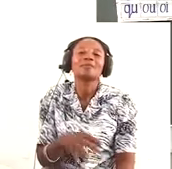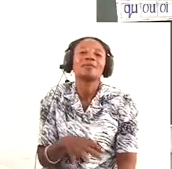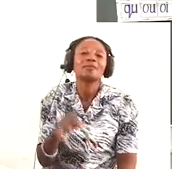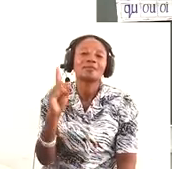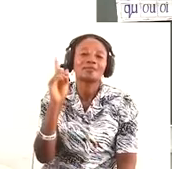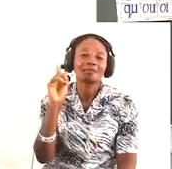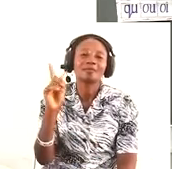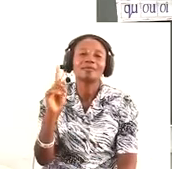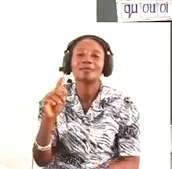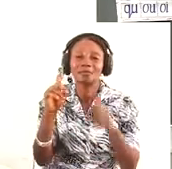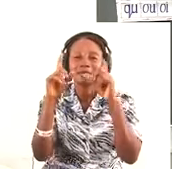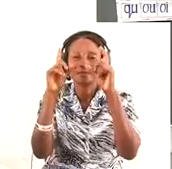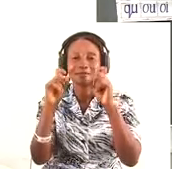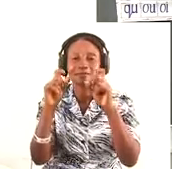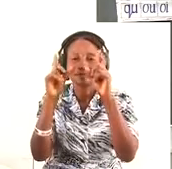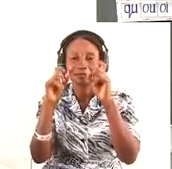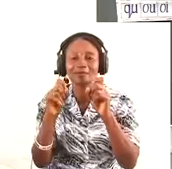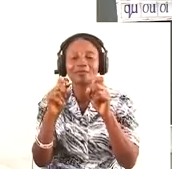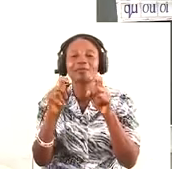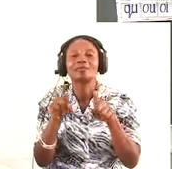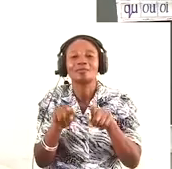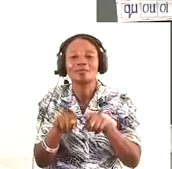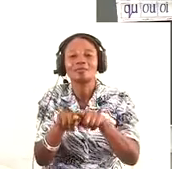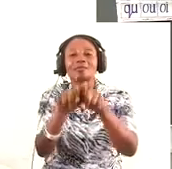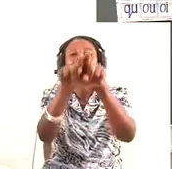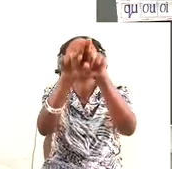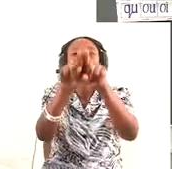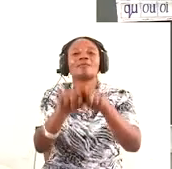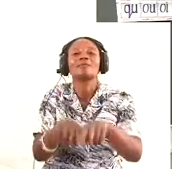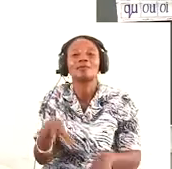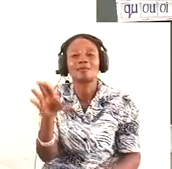what? Pictures to sound matching.